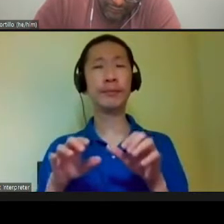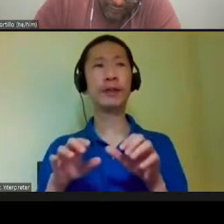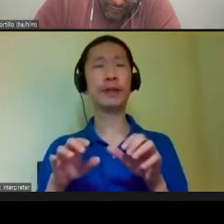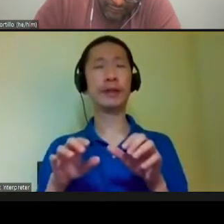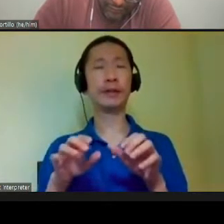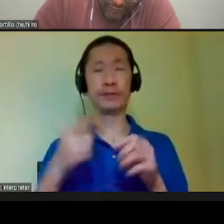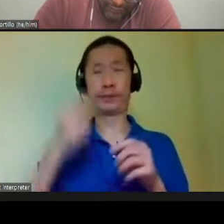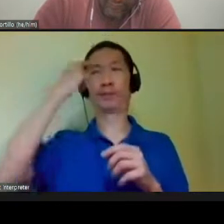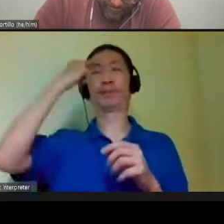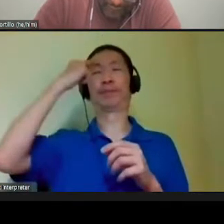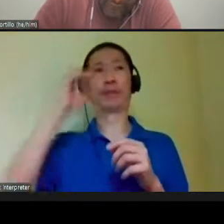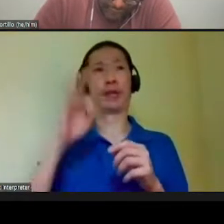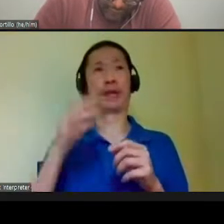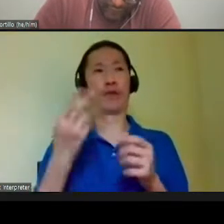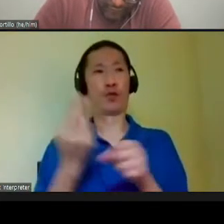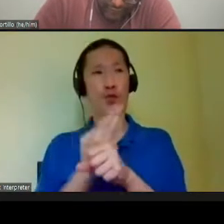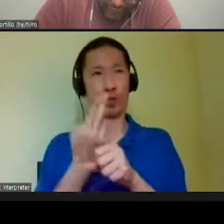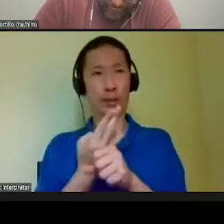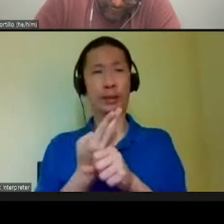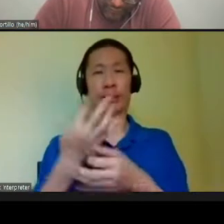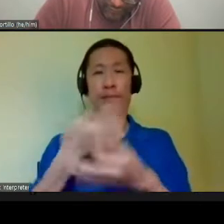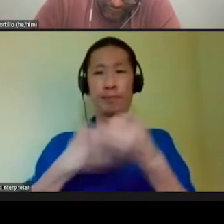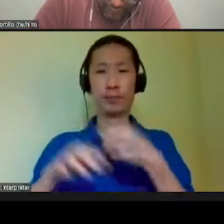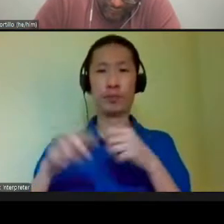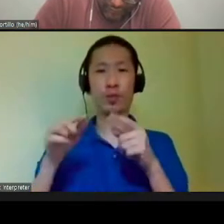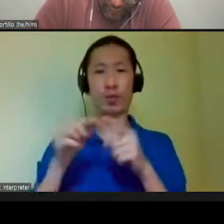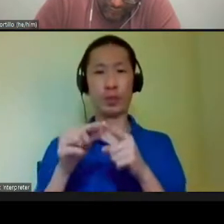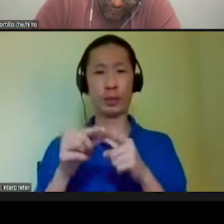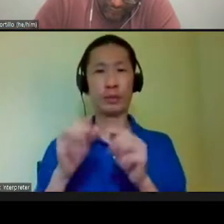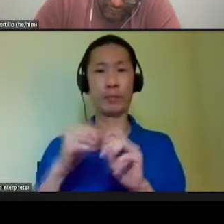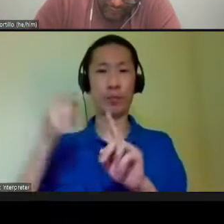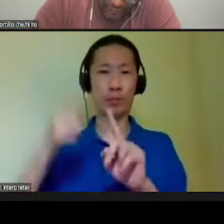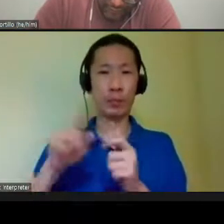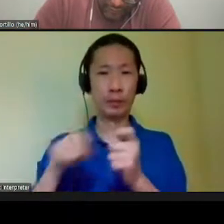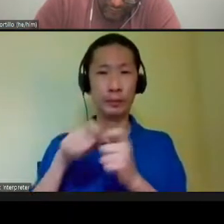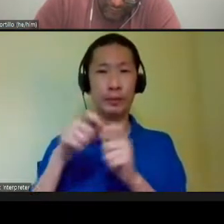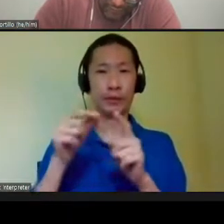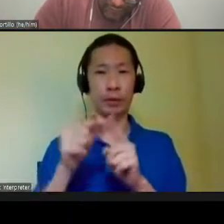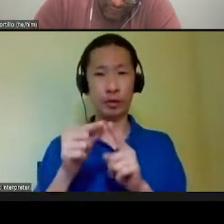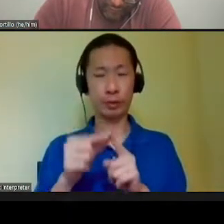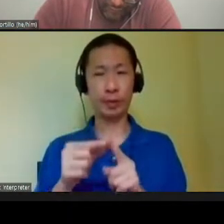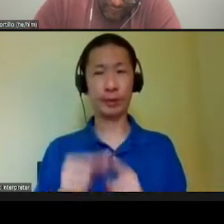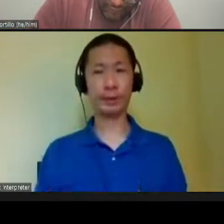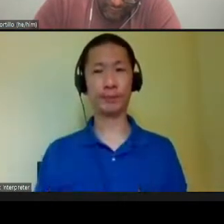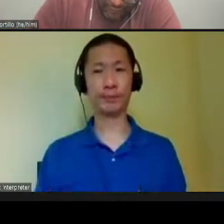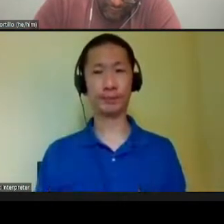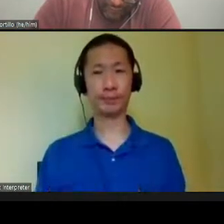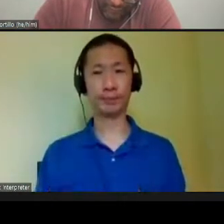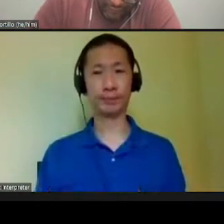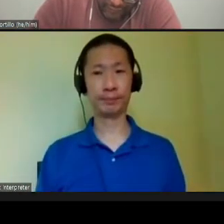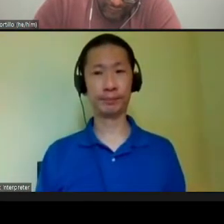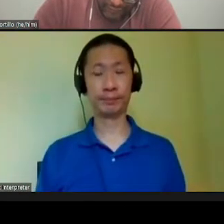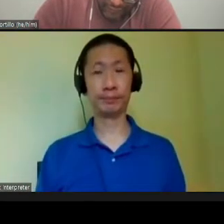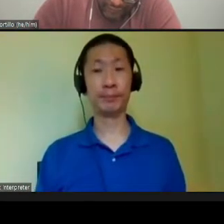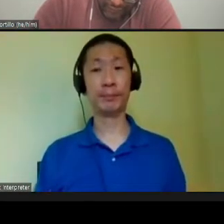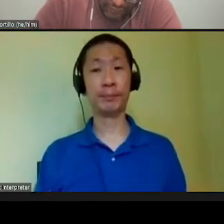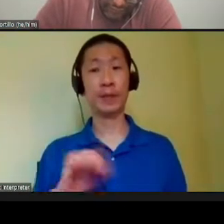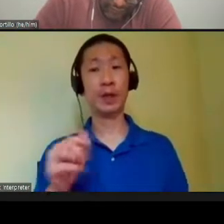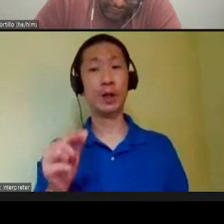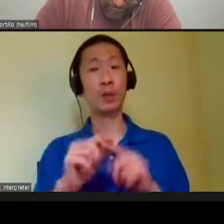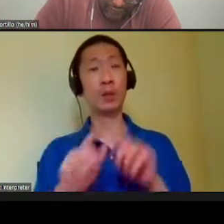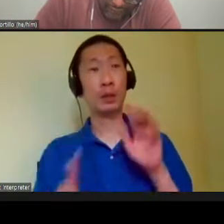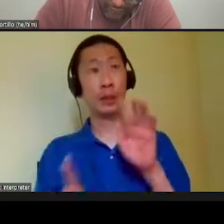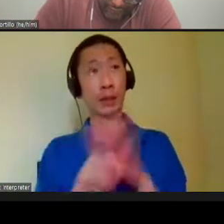of just using, just substituting other more specific terminology. Another word that comes up all